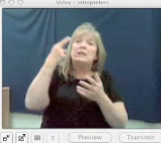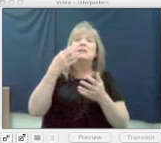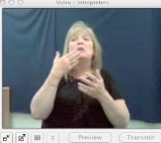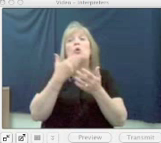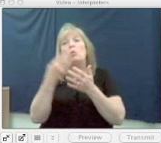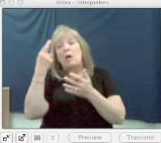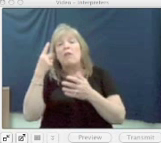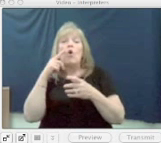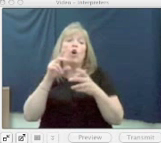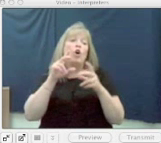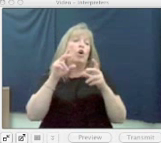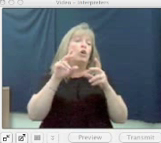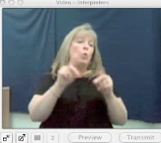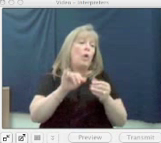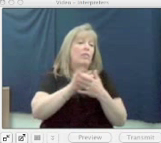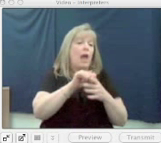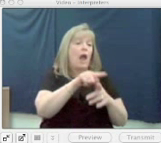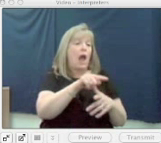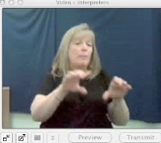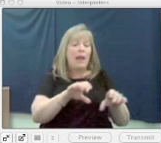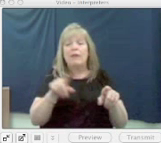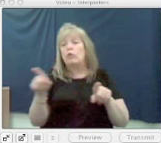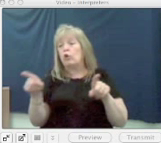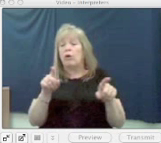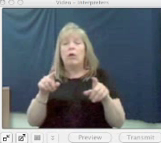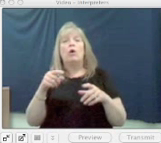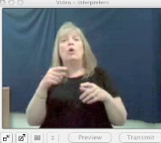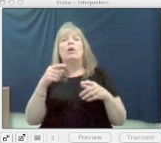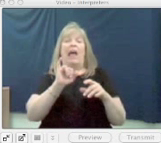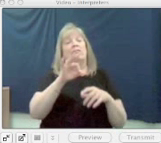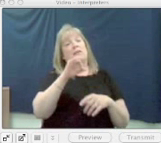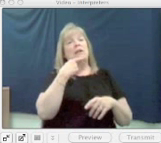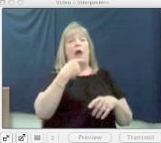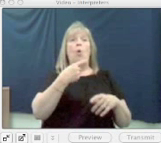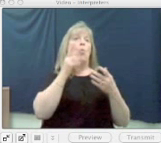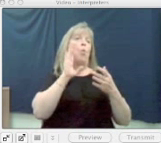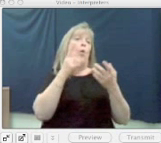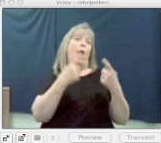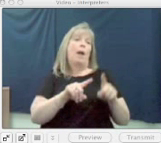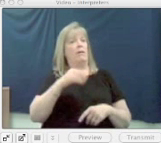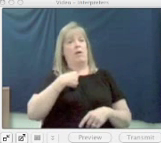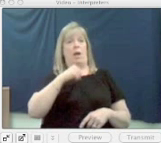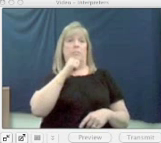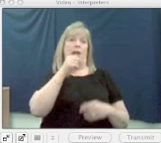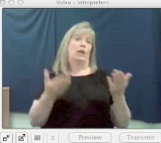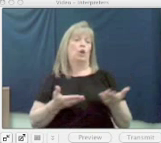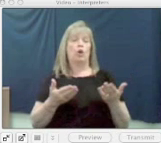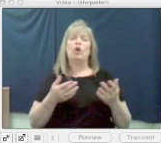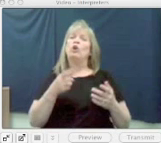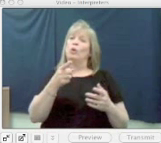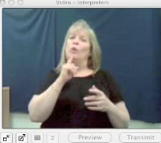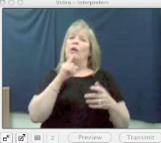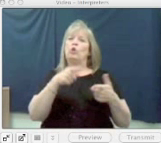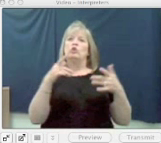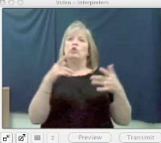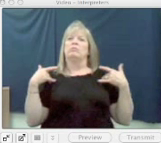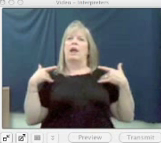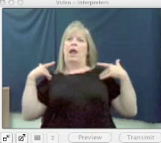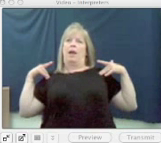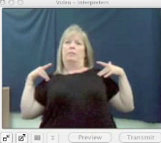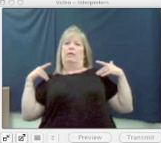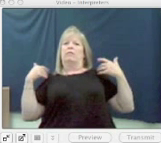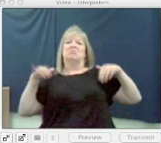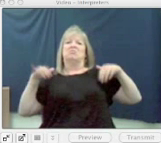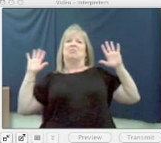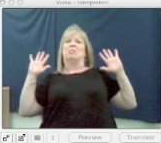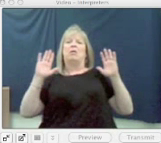you are officially, by saying to yourself, what would happen if I'm not here, if I weren't here, you are officially abdicating responsibility.